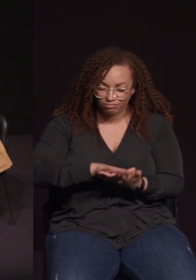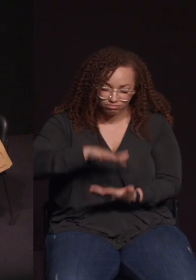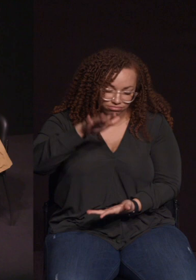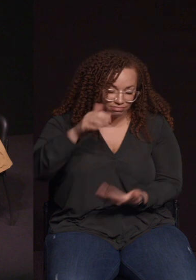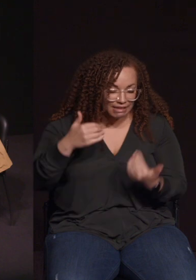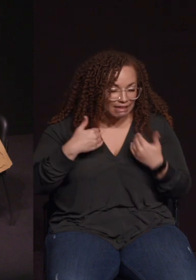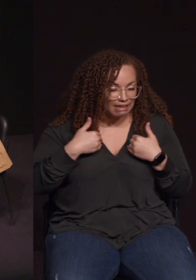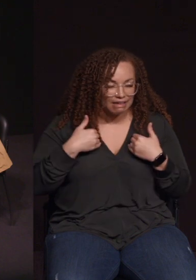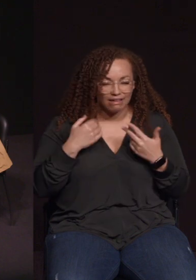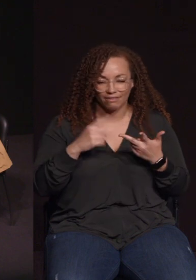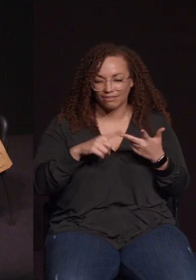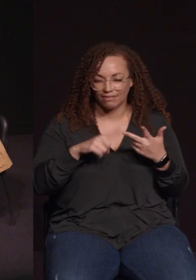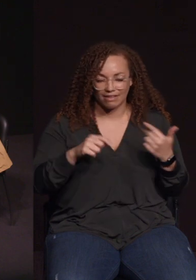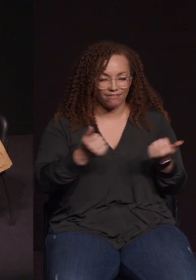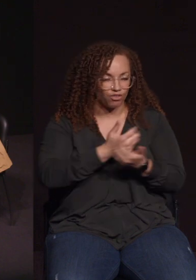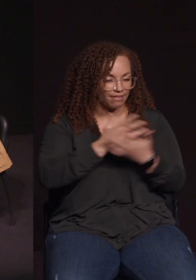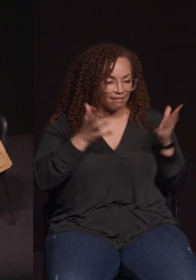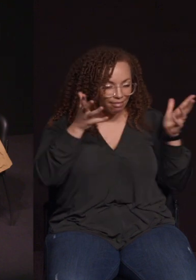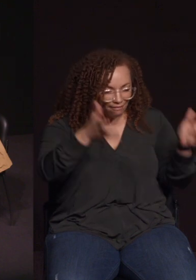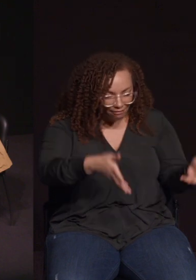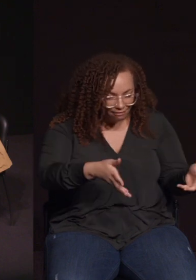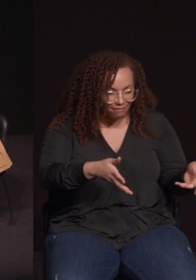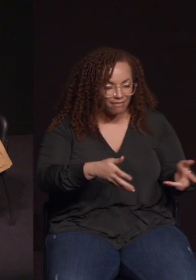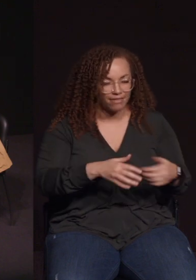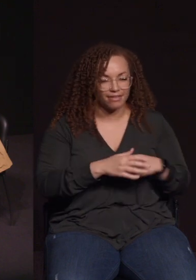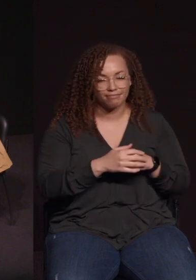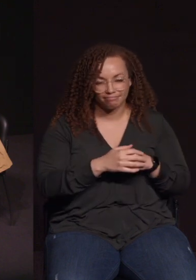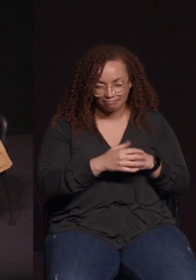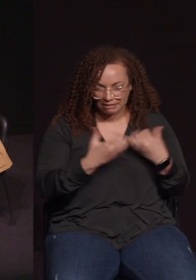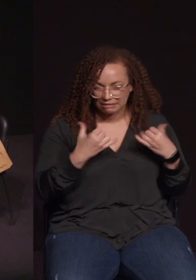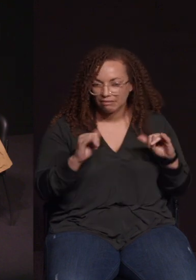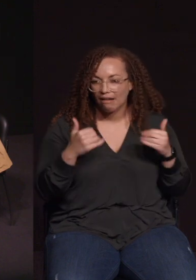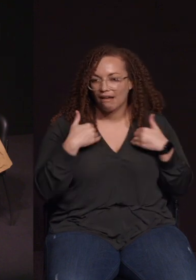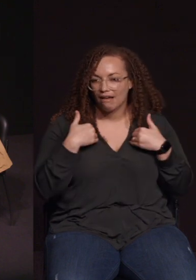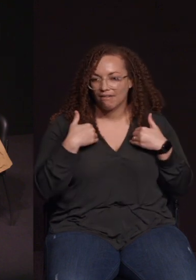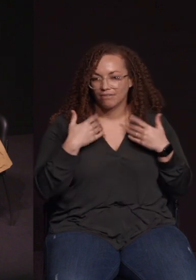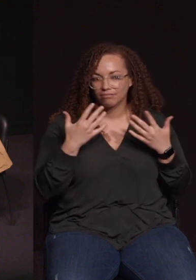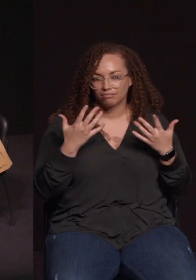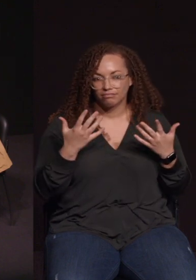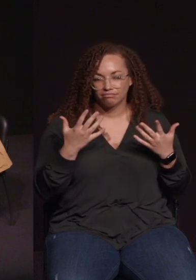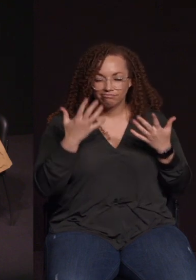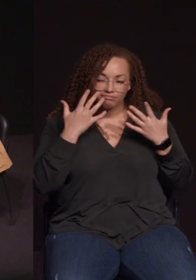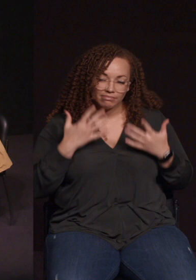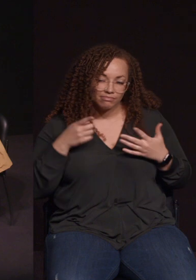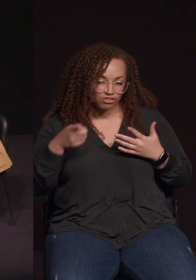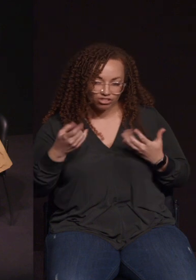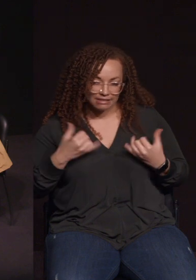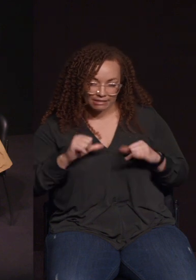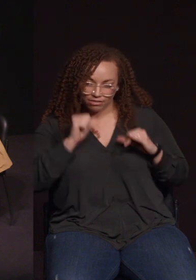that was left behind, you know. Sadly, you're still not behind, but